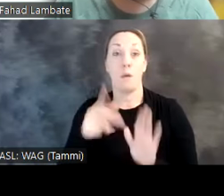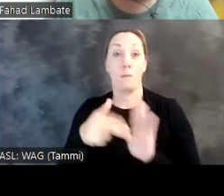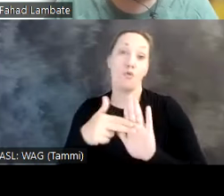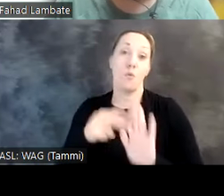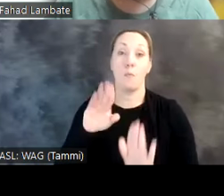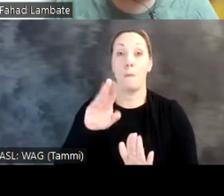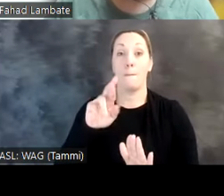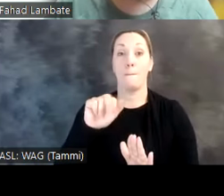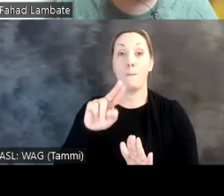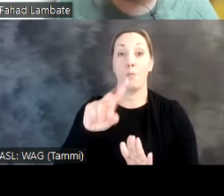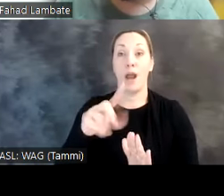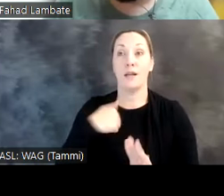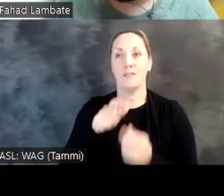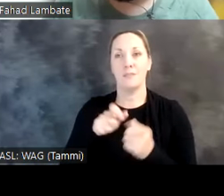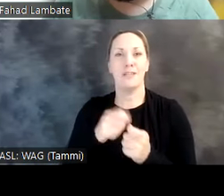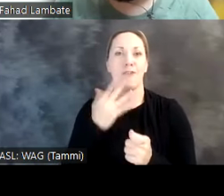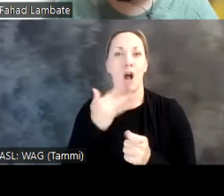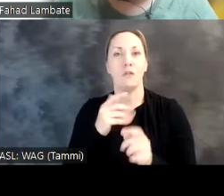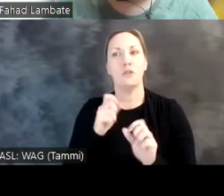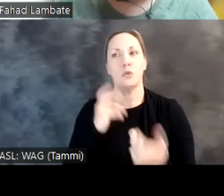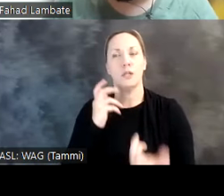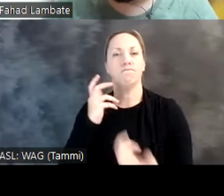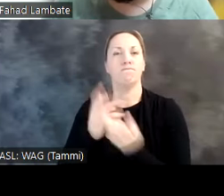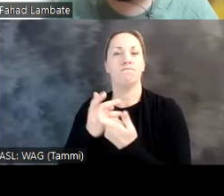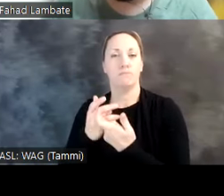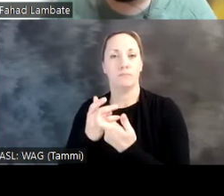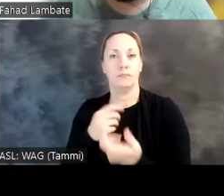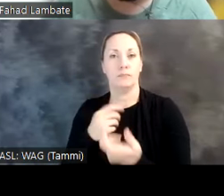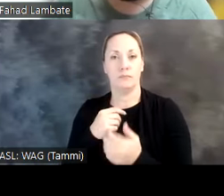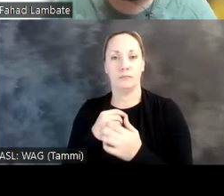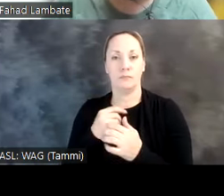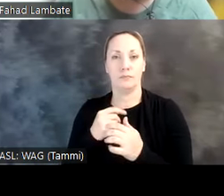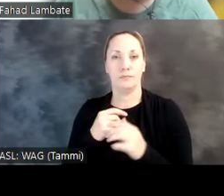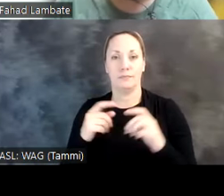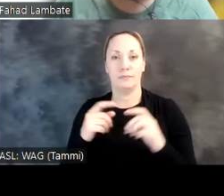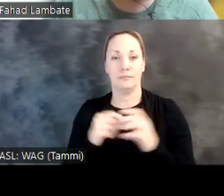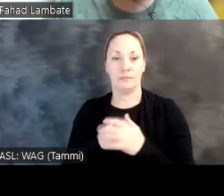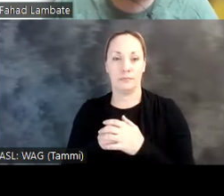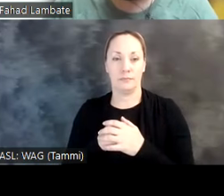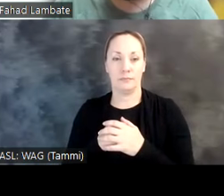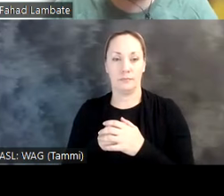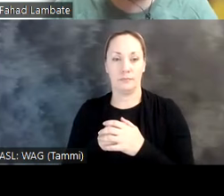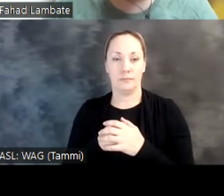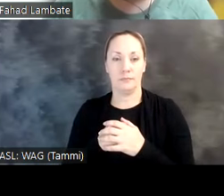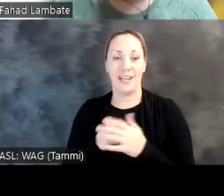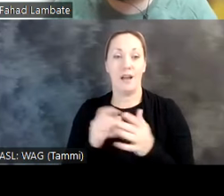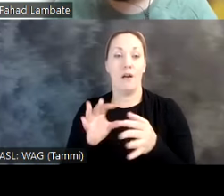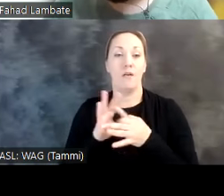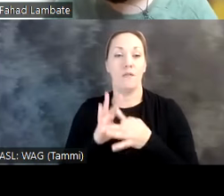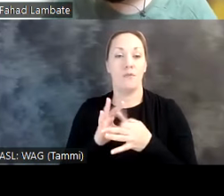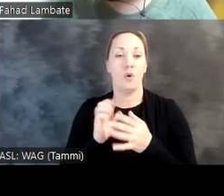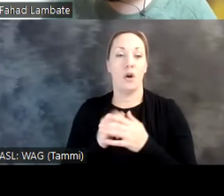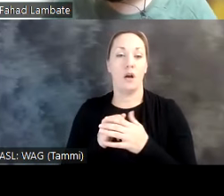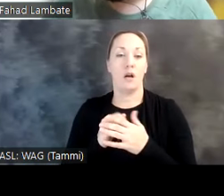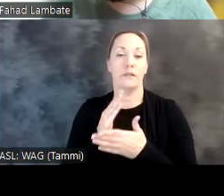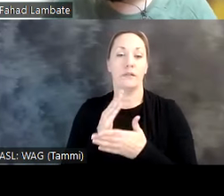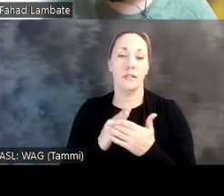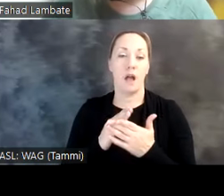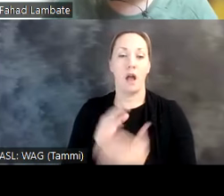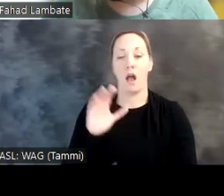you can make as per that, to customize your focus as per that as well. When it comes to certain complex